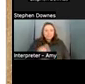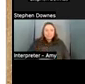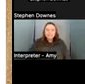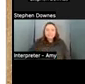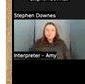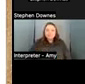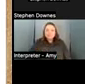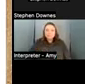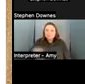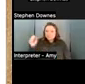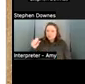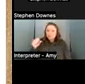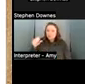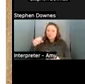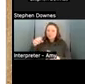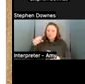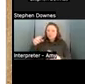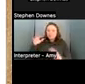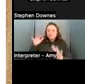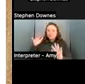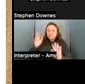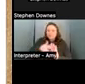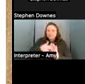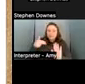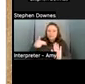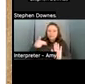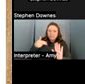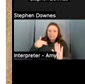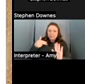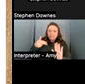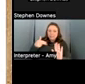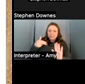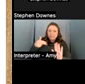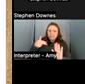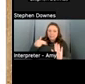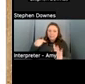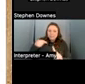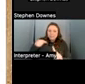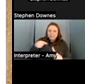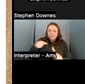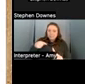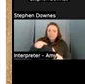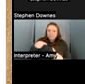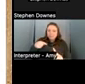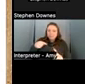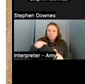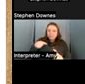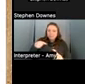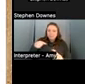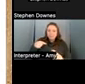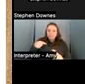yeah you just highlight as uh you highlight the person okay okay i'm going to ask uh again my technical question